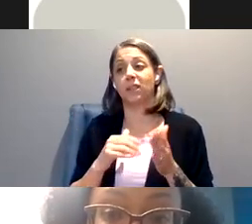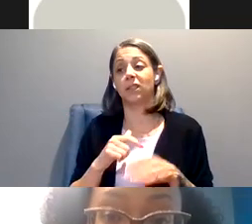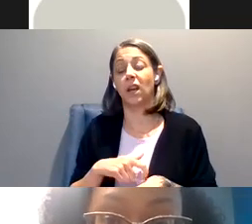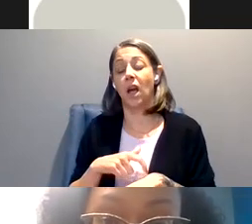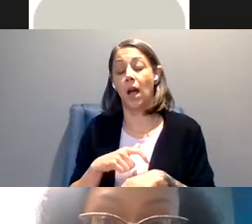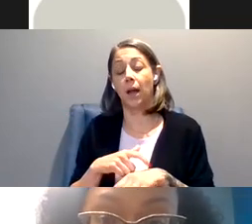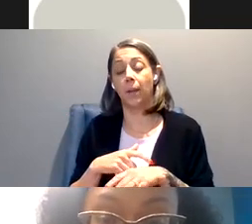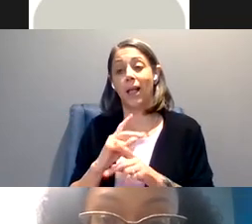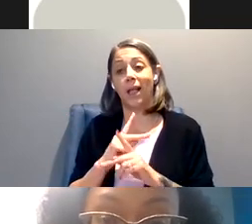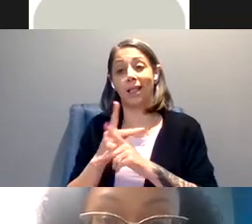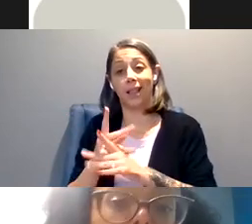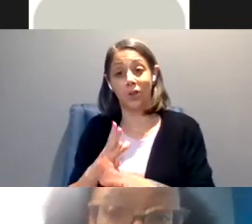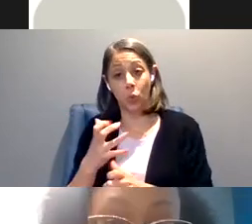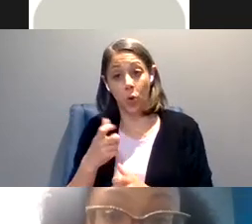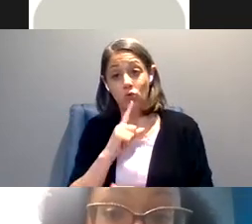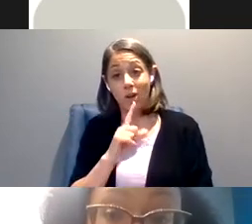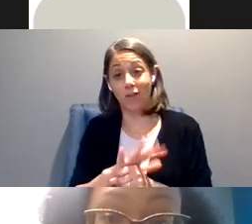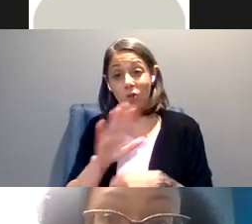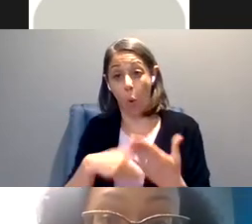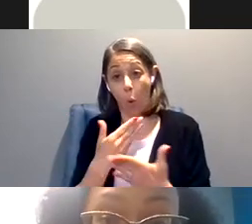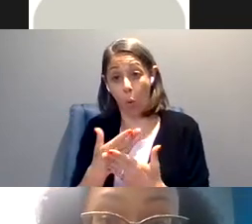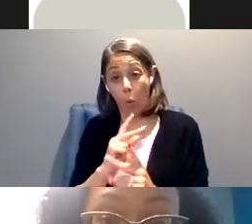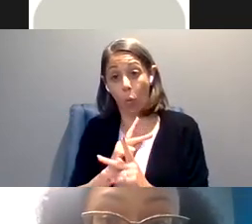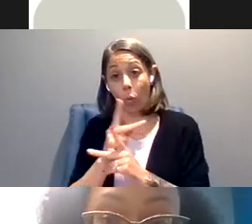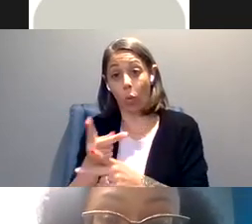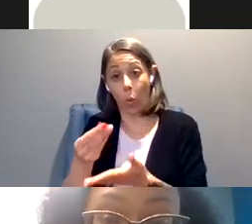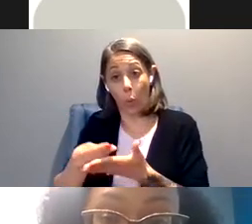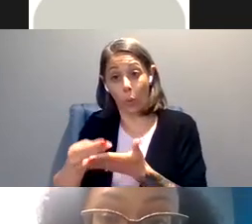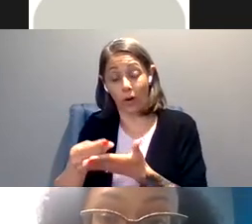the entire portion, the entire loan.